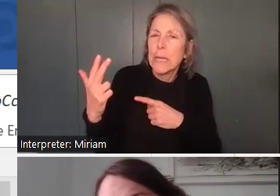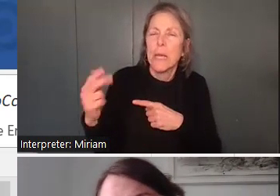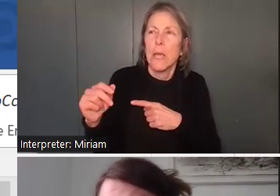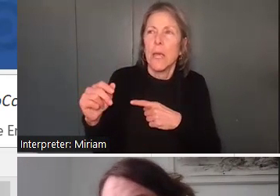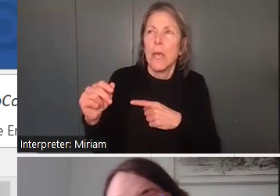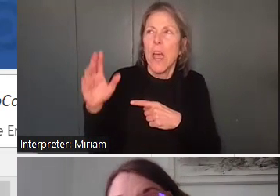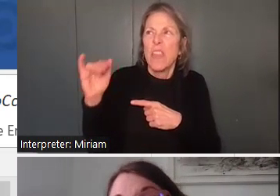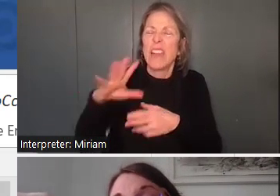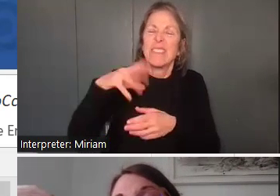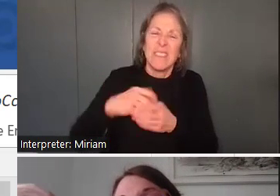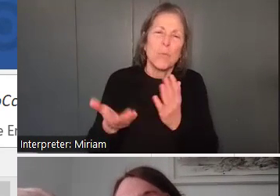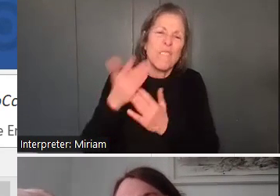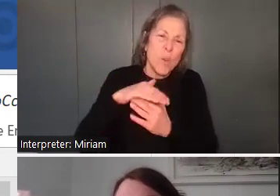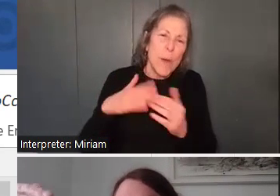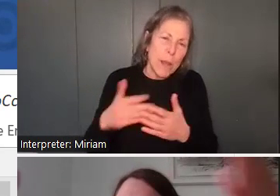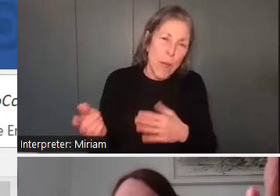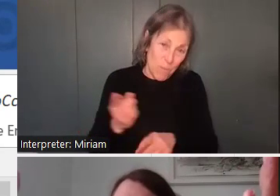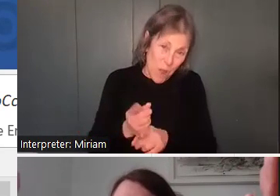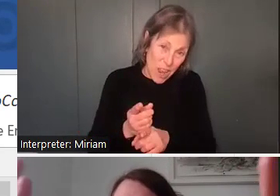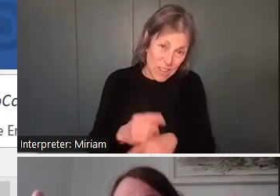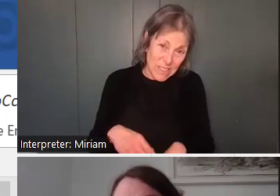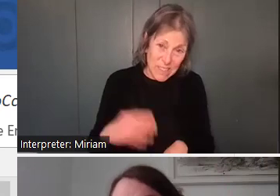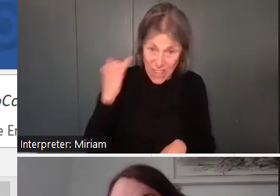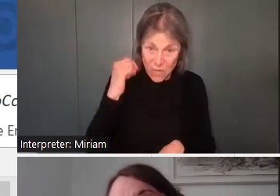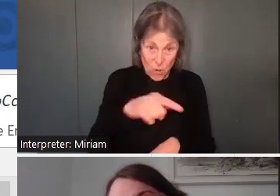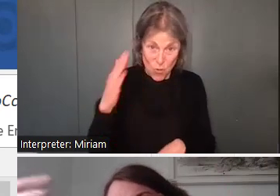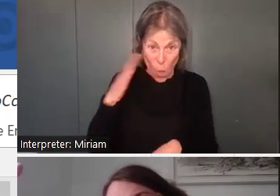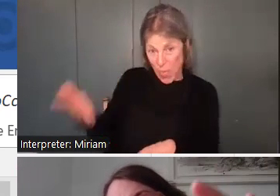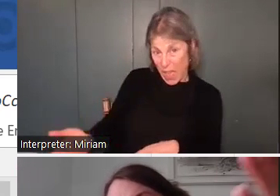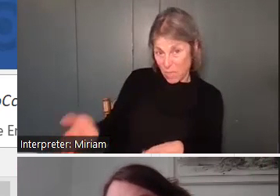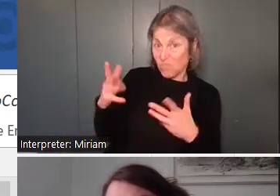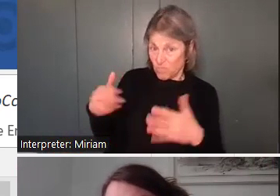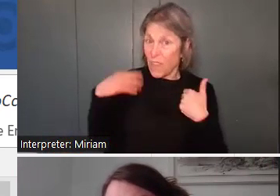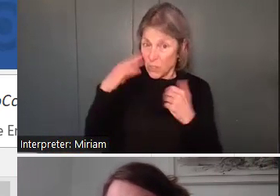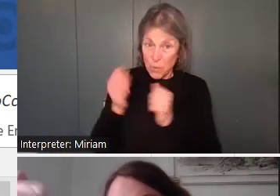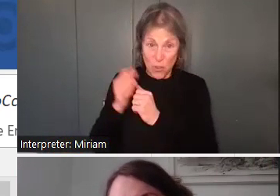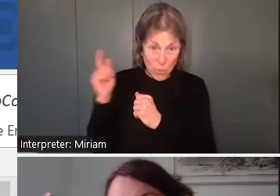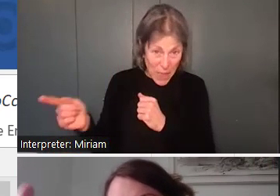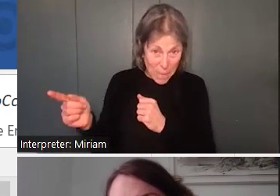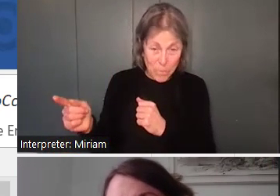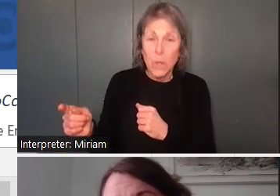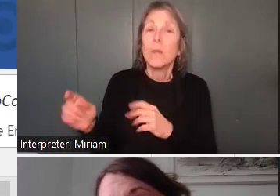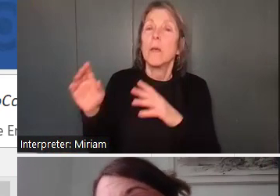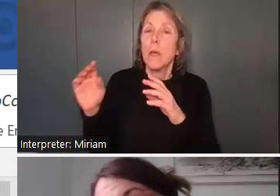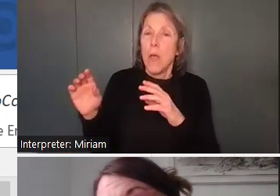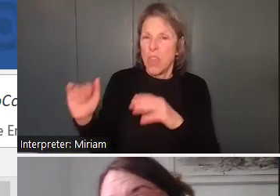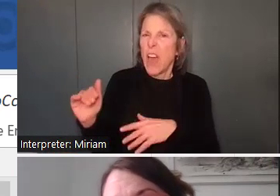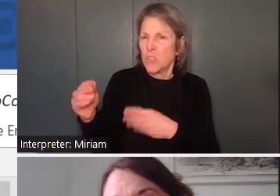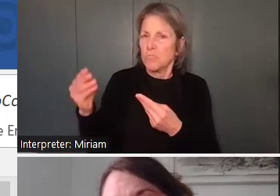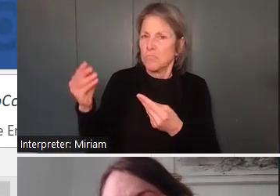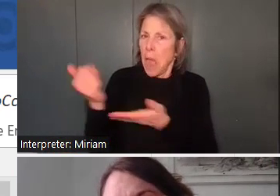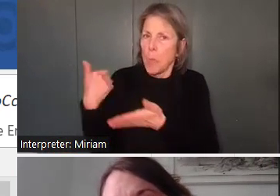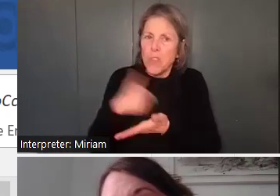part of the review anyway, because you who know them will have experience enough with them to have that inform the discussion,